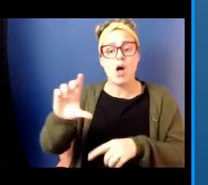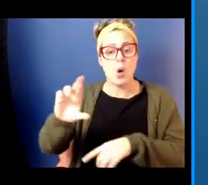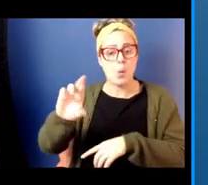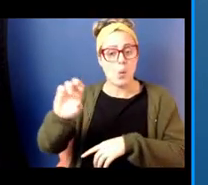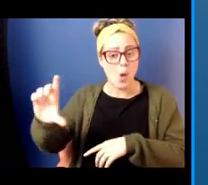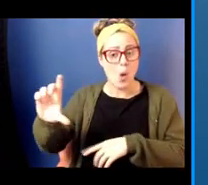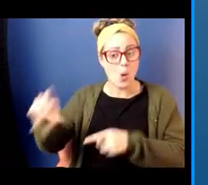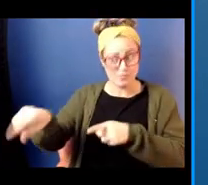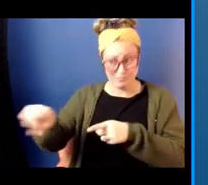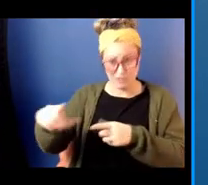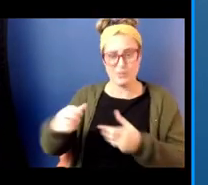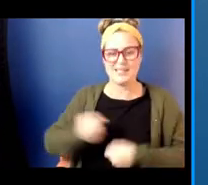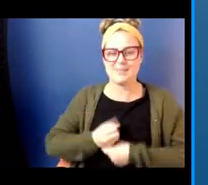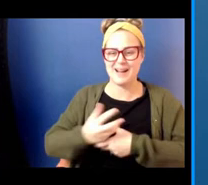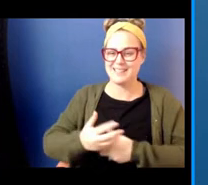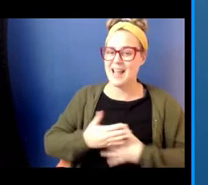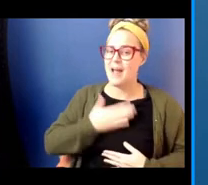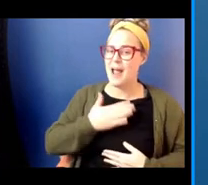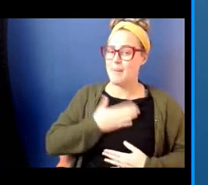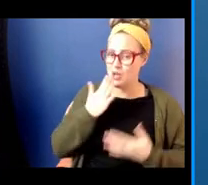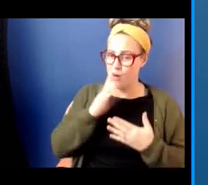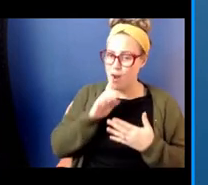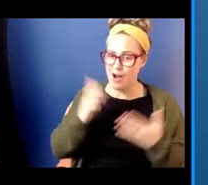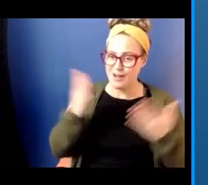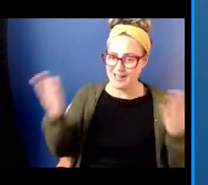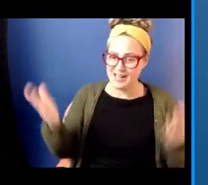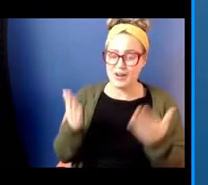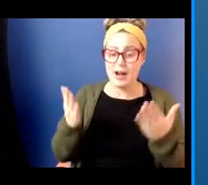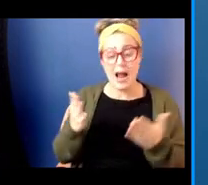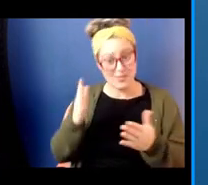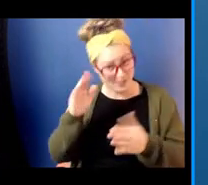and I'll remind everybody that you are not under oath